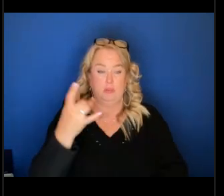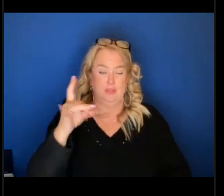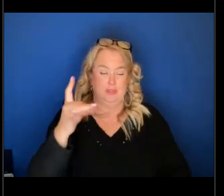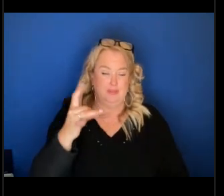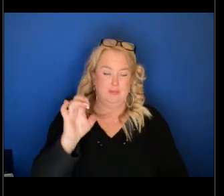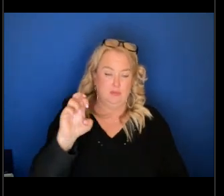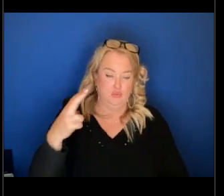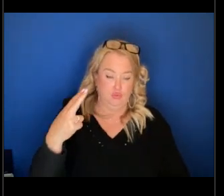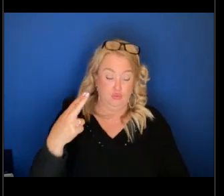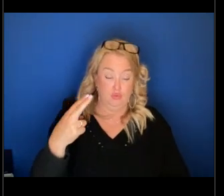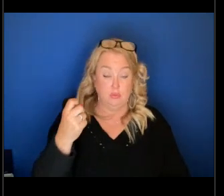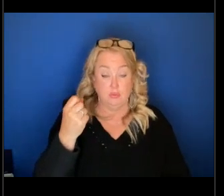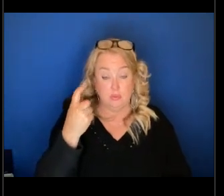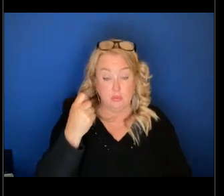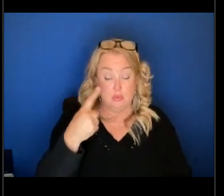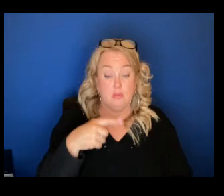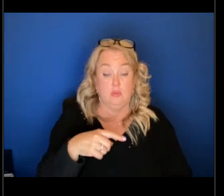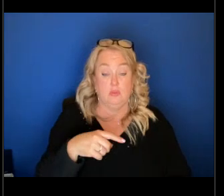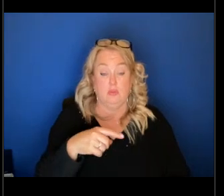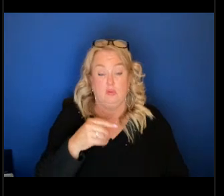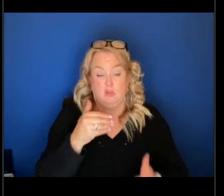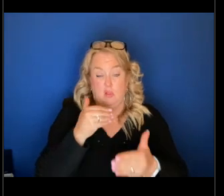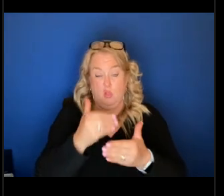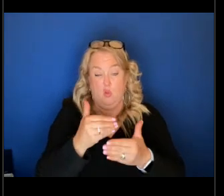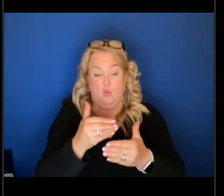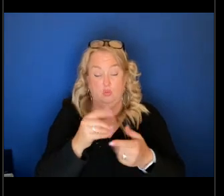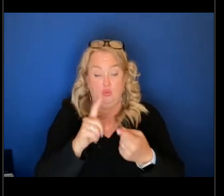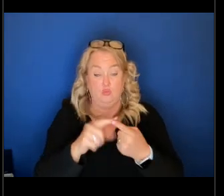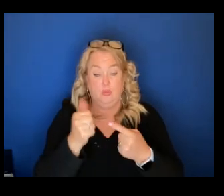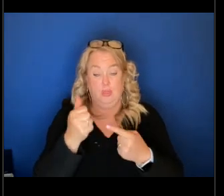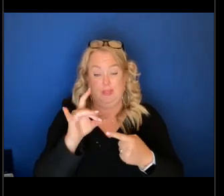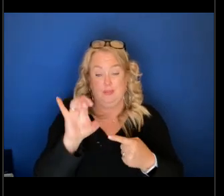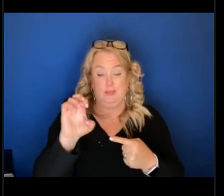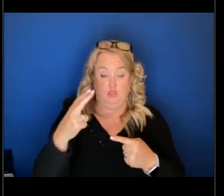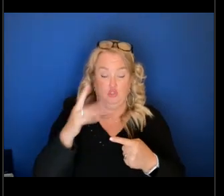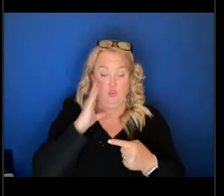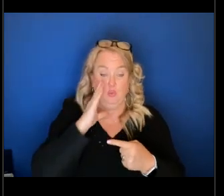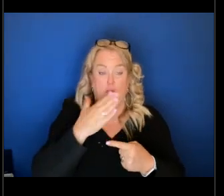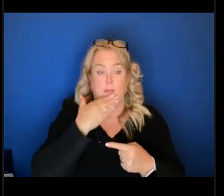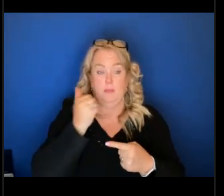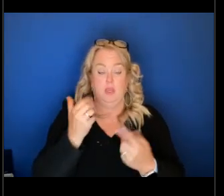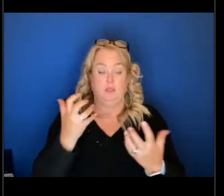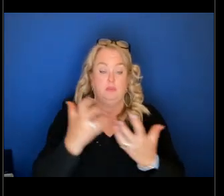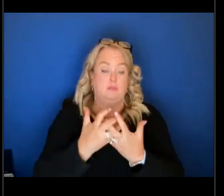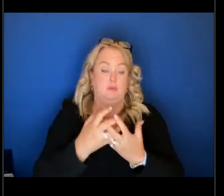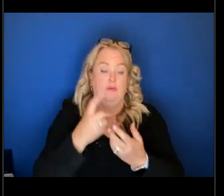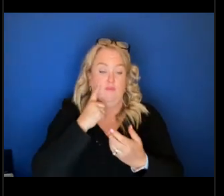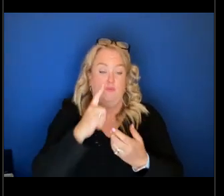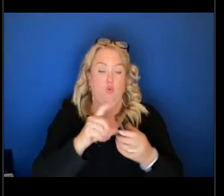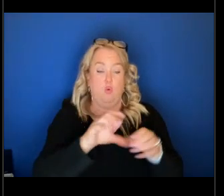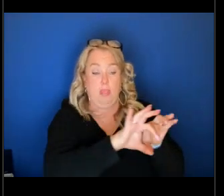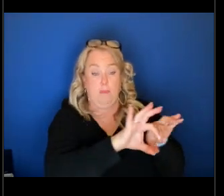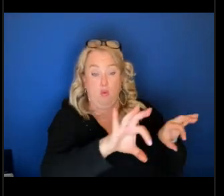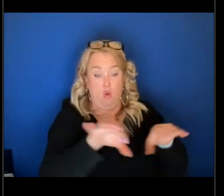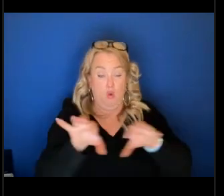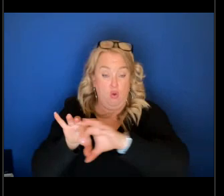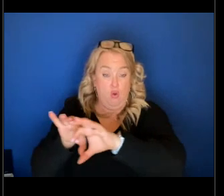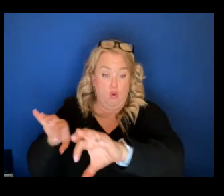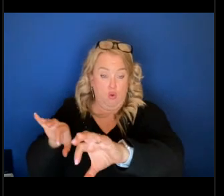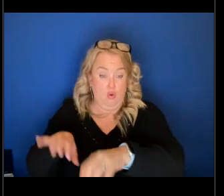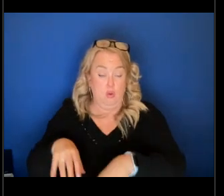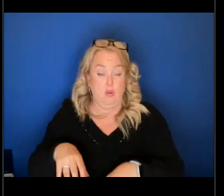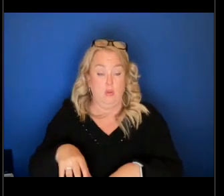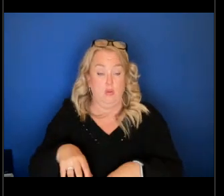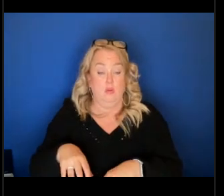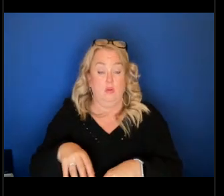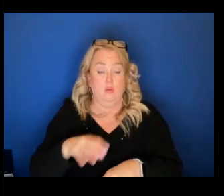at or near 18 inches will best accommodate a grab bar and the